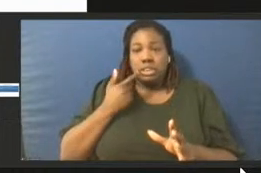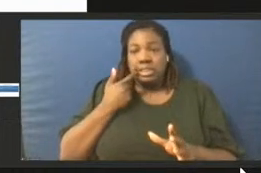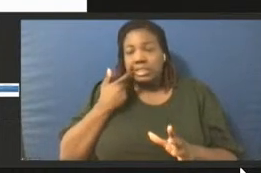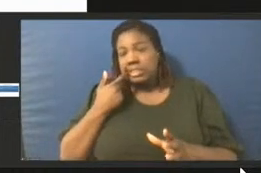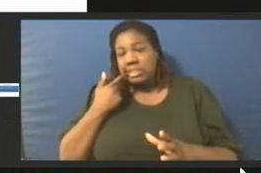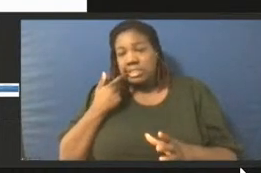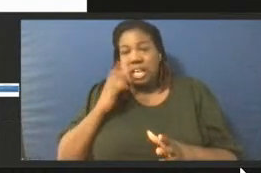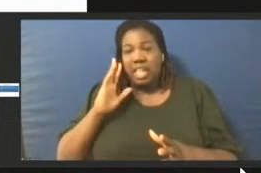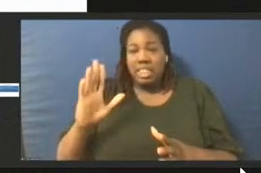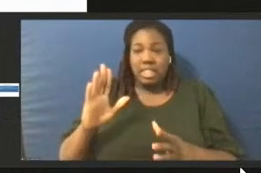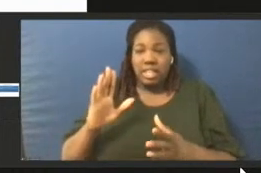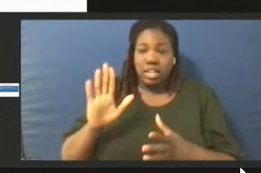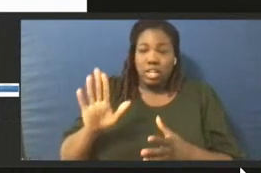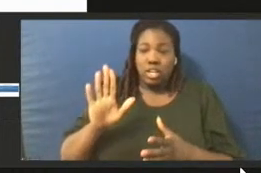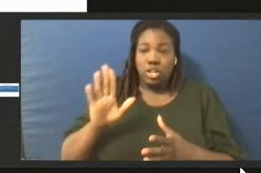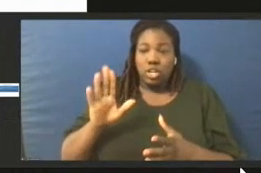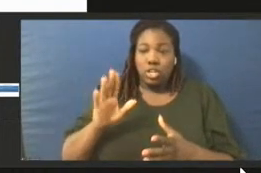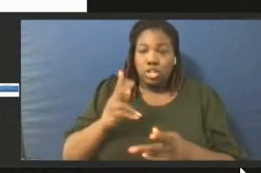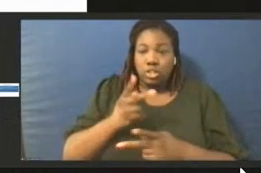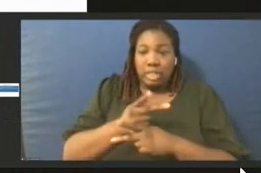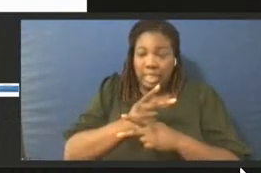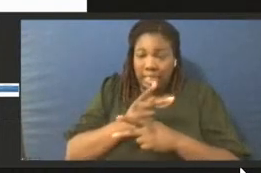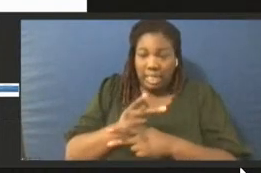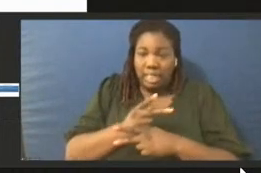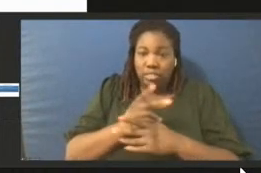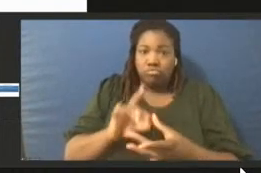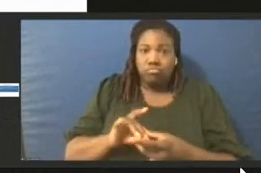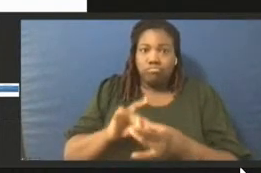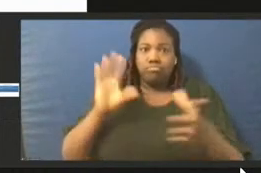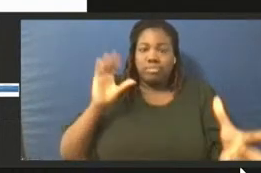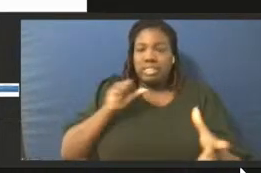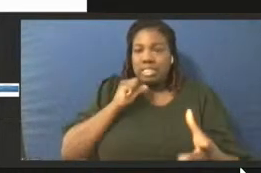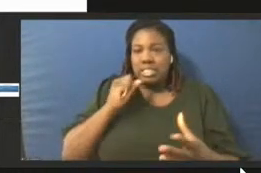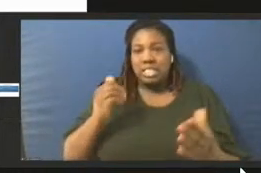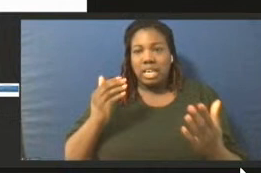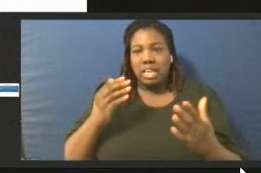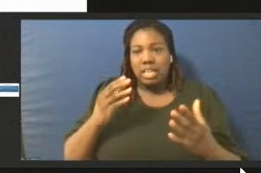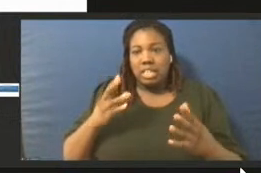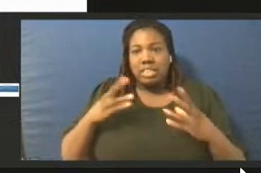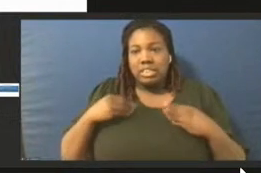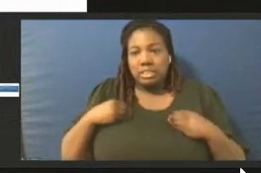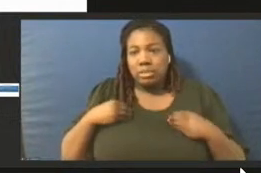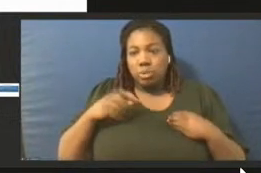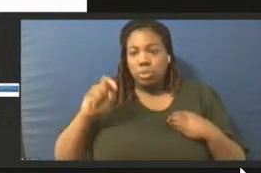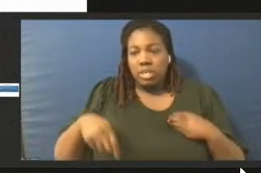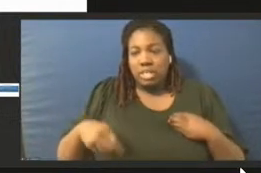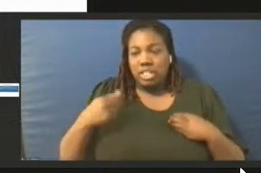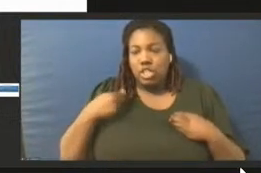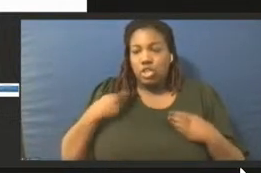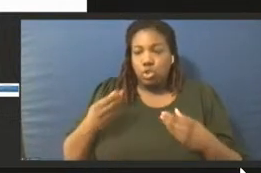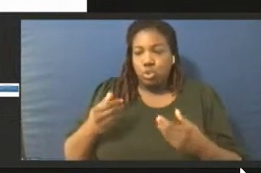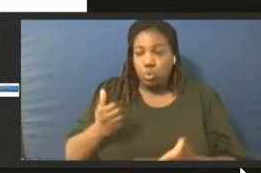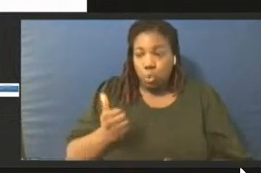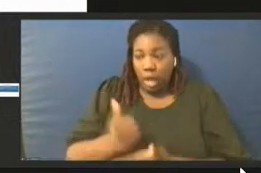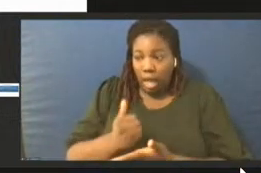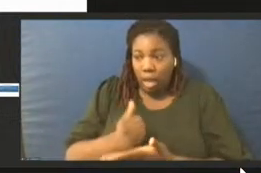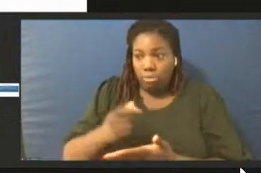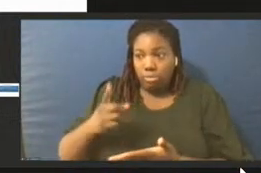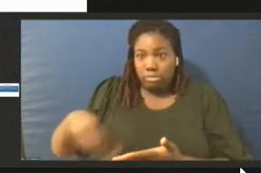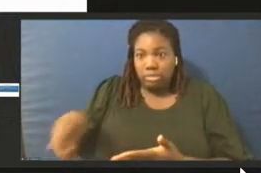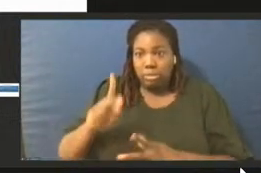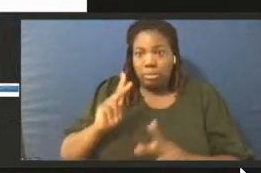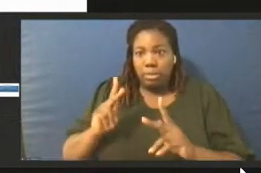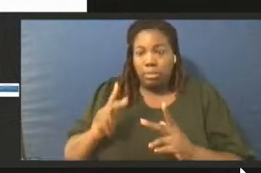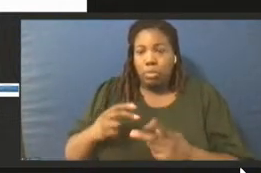disrupted in a way that's unacceptable. And we have to make a difference with those people fighting that very difficult